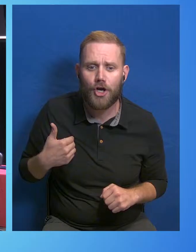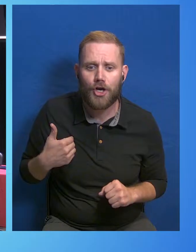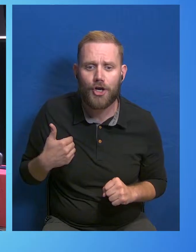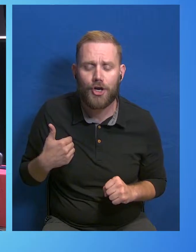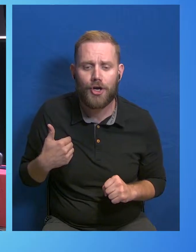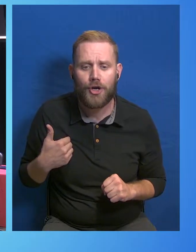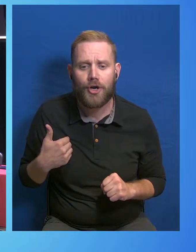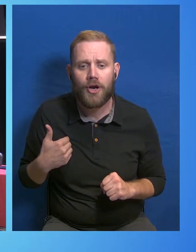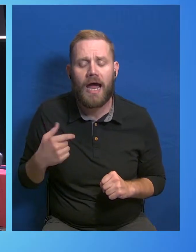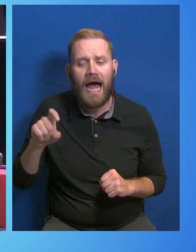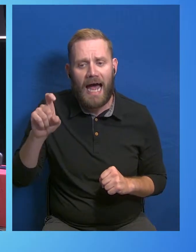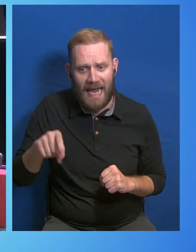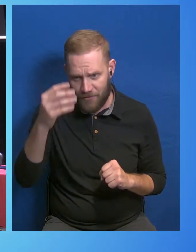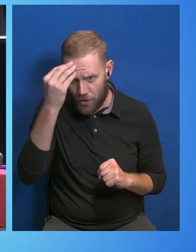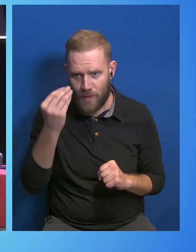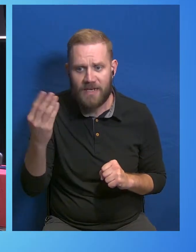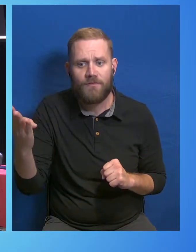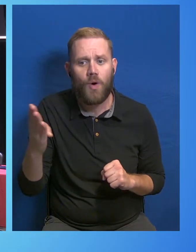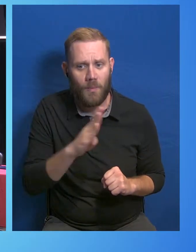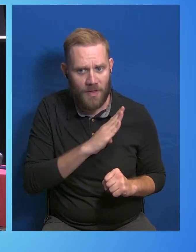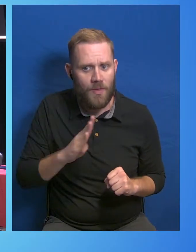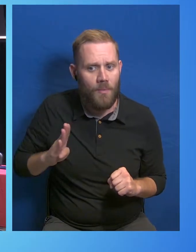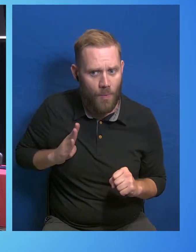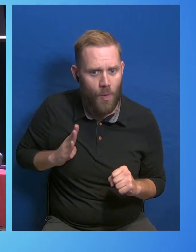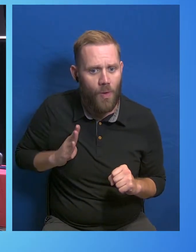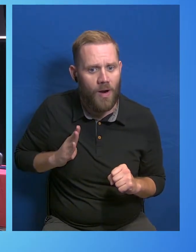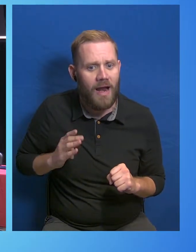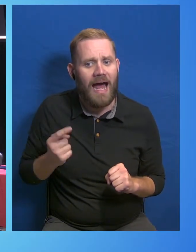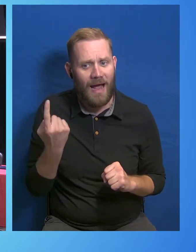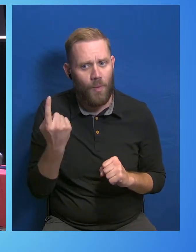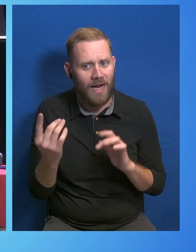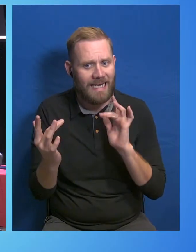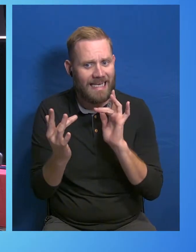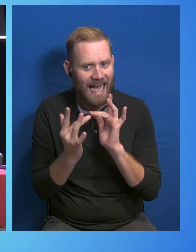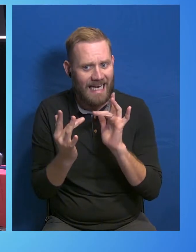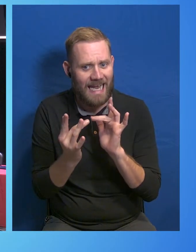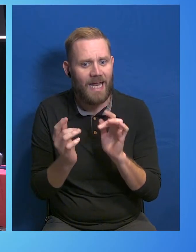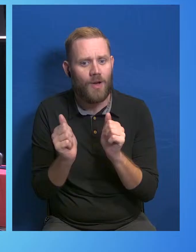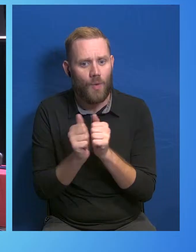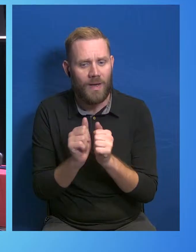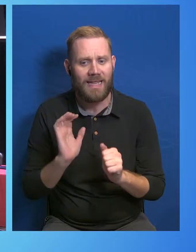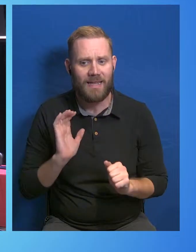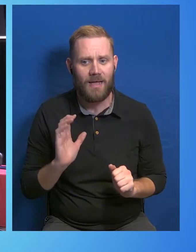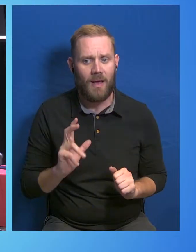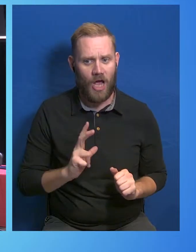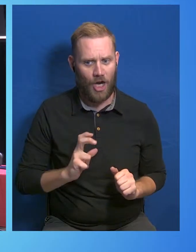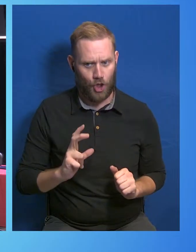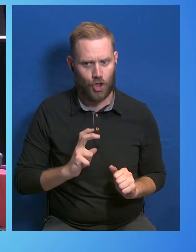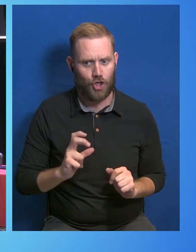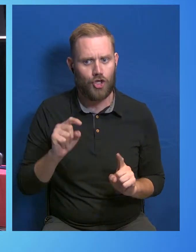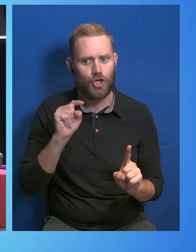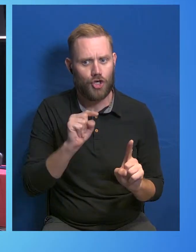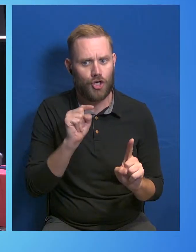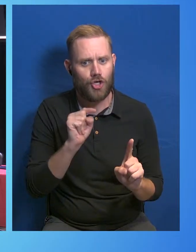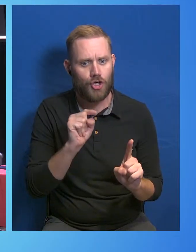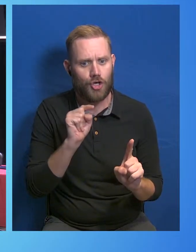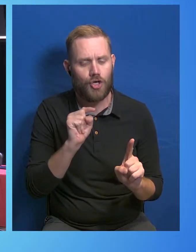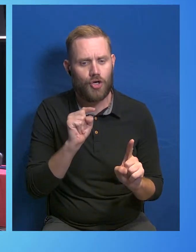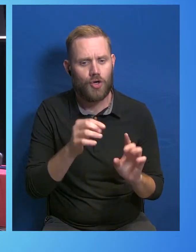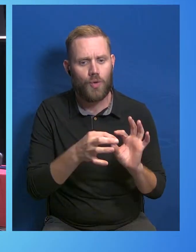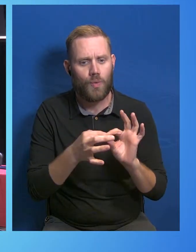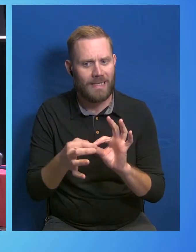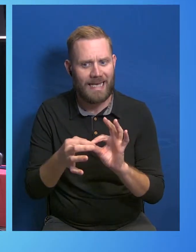I have to notify the board that I did have a contact with our board member Earl Terry